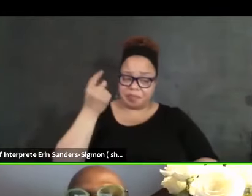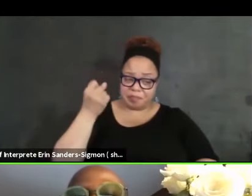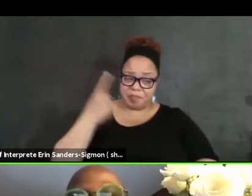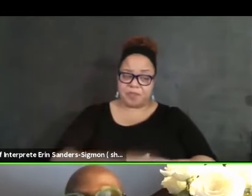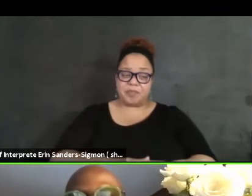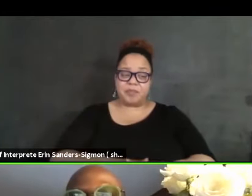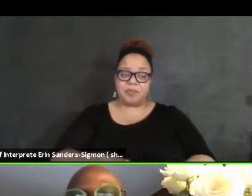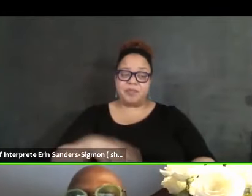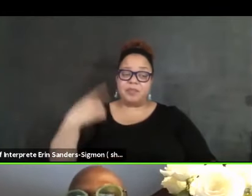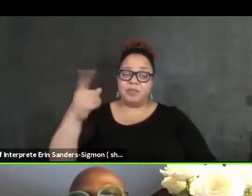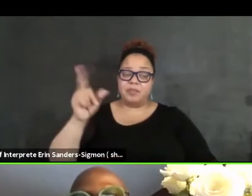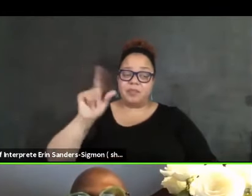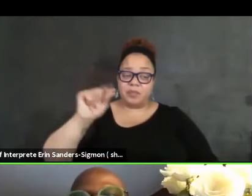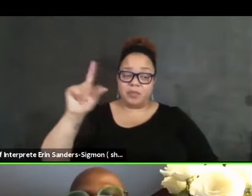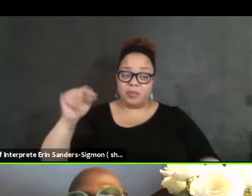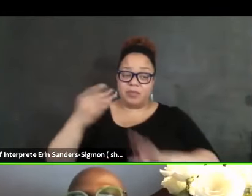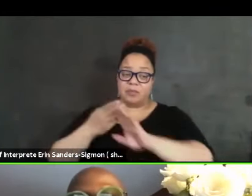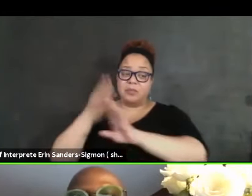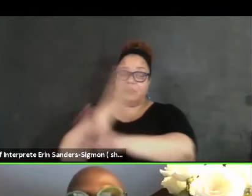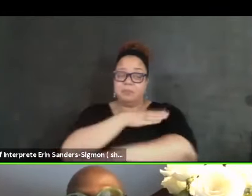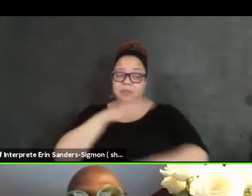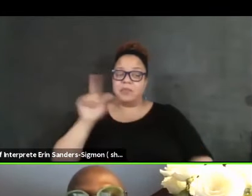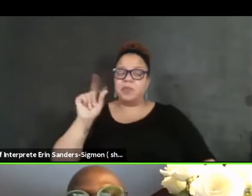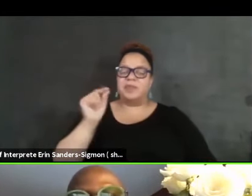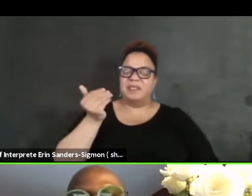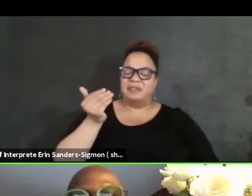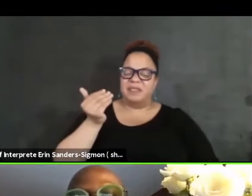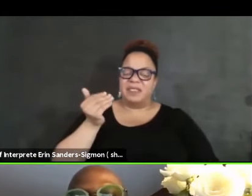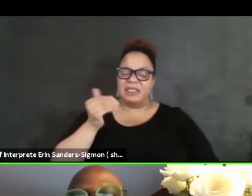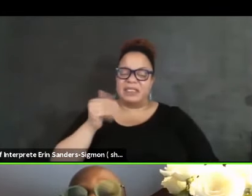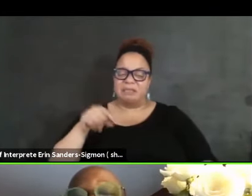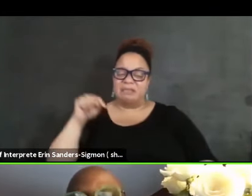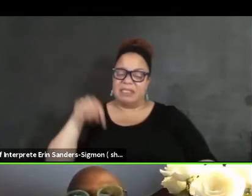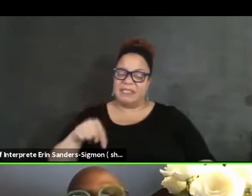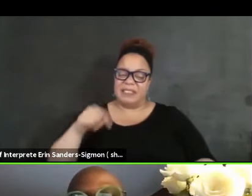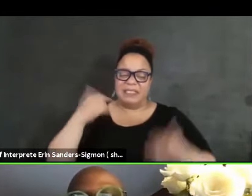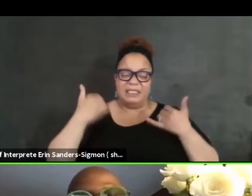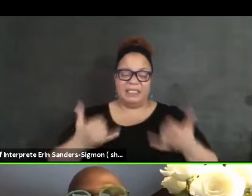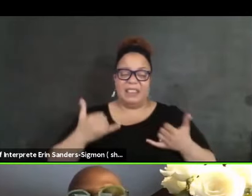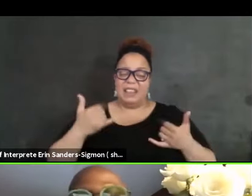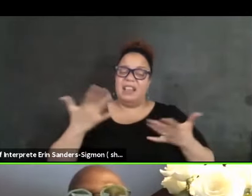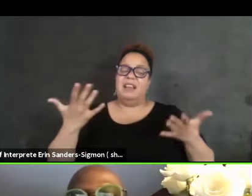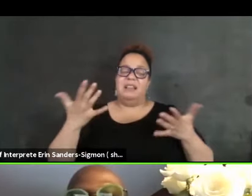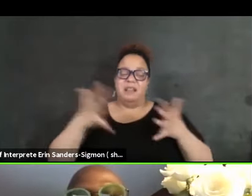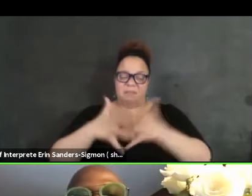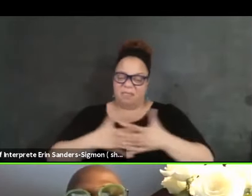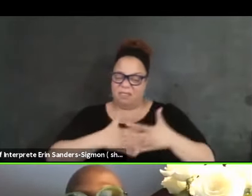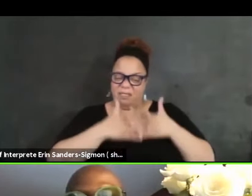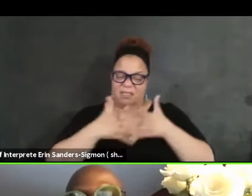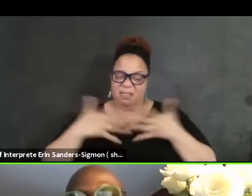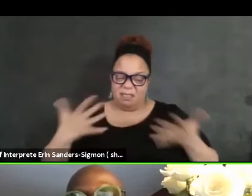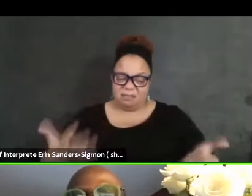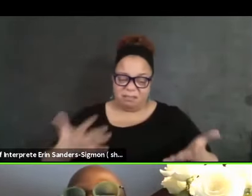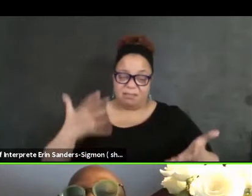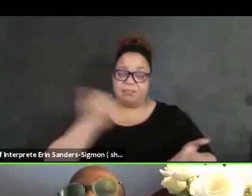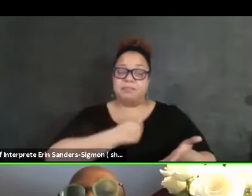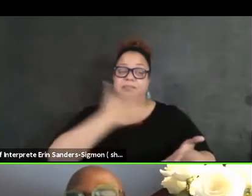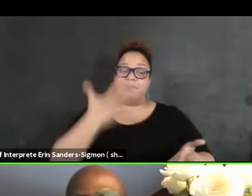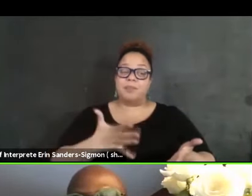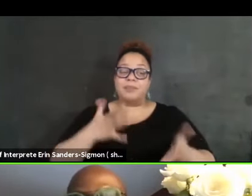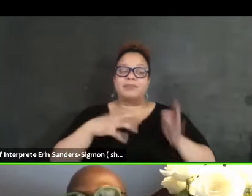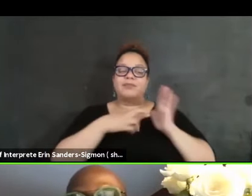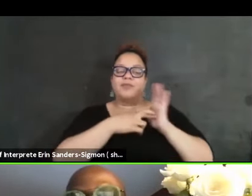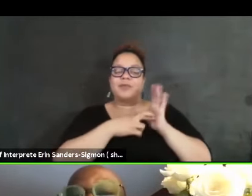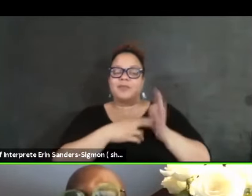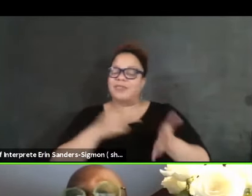2015. This is the United States today. And these poets representing truth,